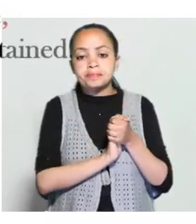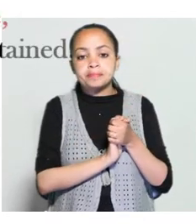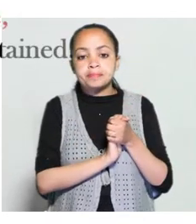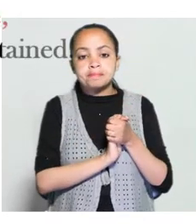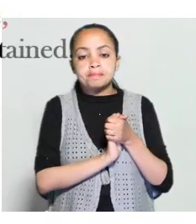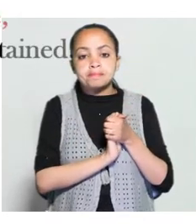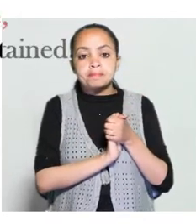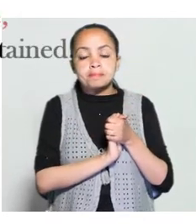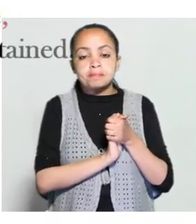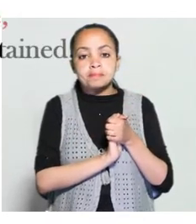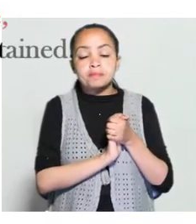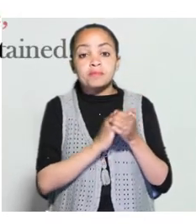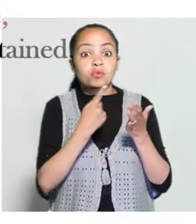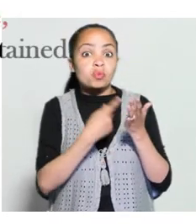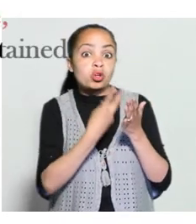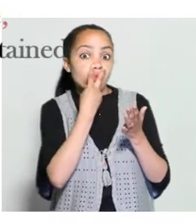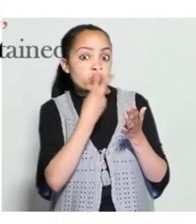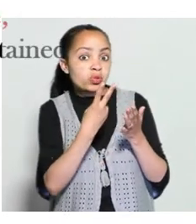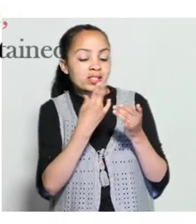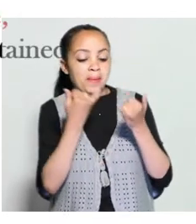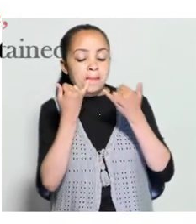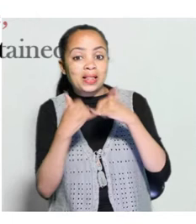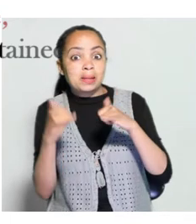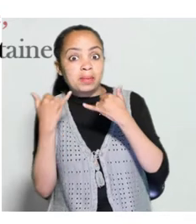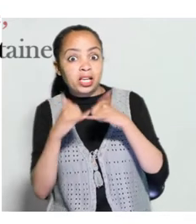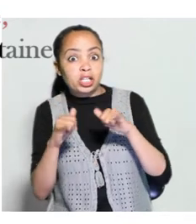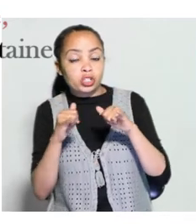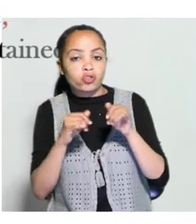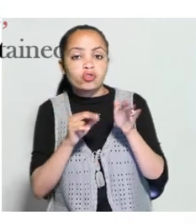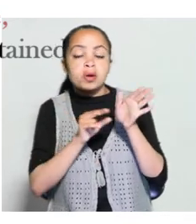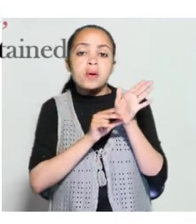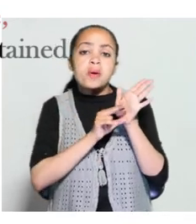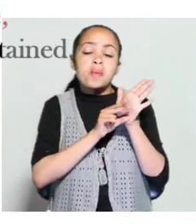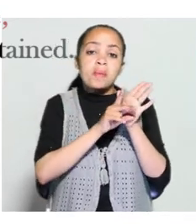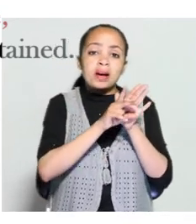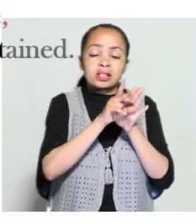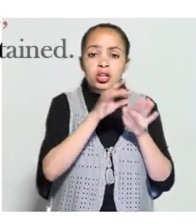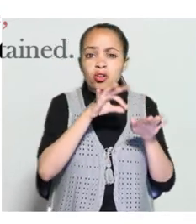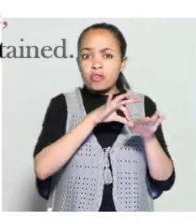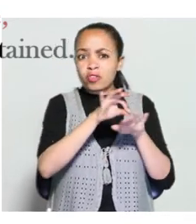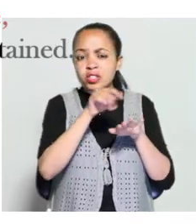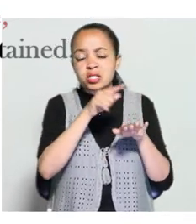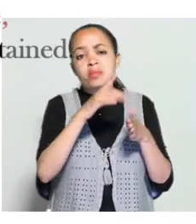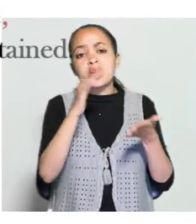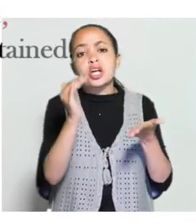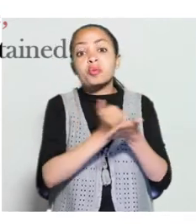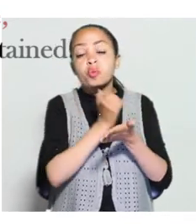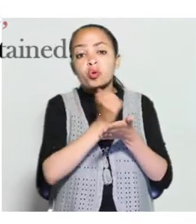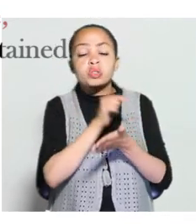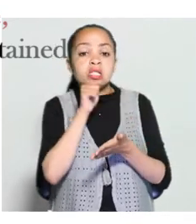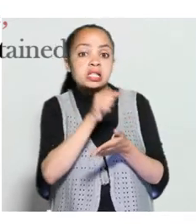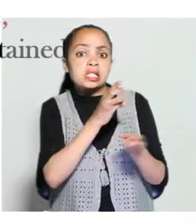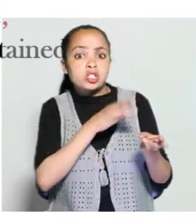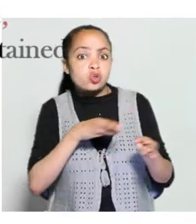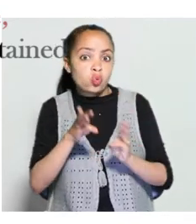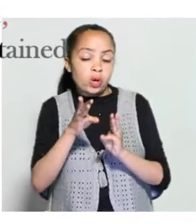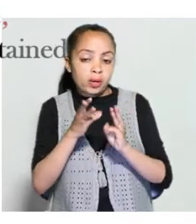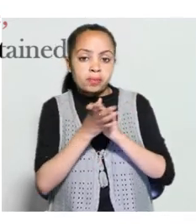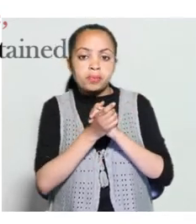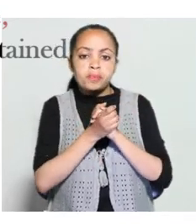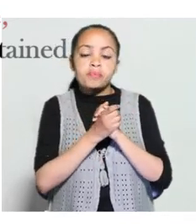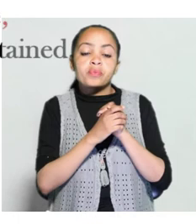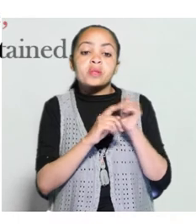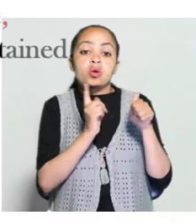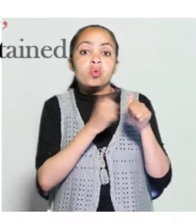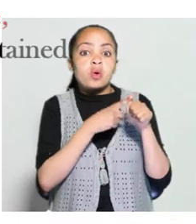Well, when we see a multiplication of this bacteriophage, it may be reproduced in this manner.